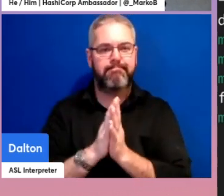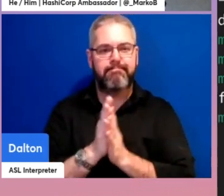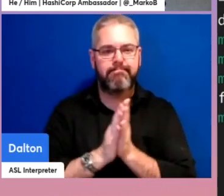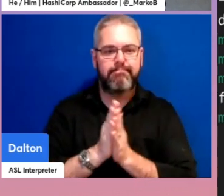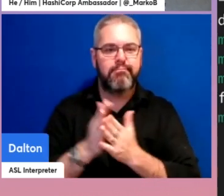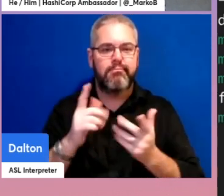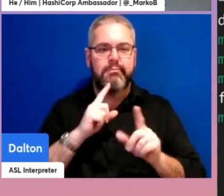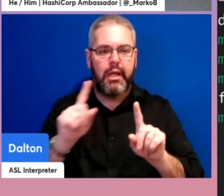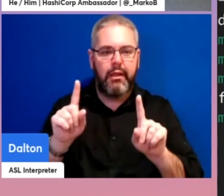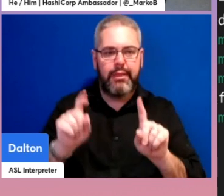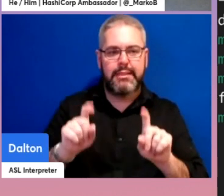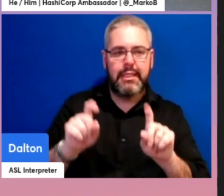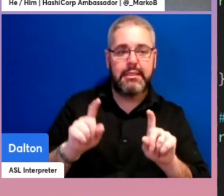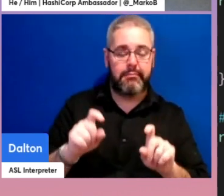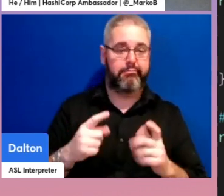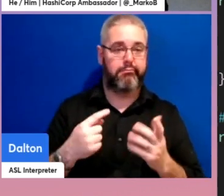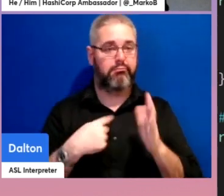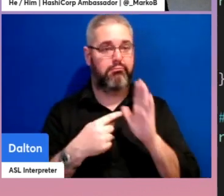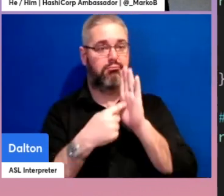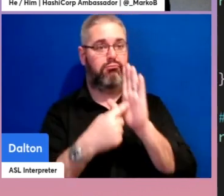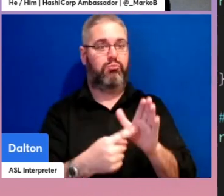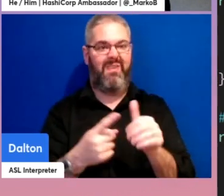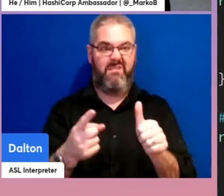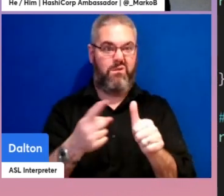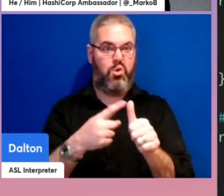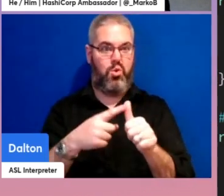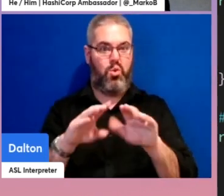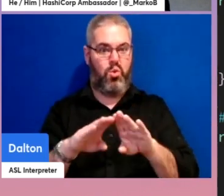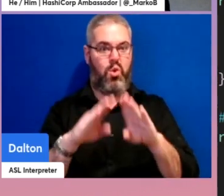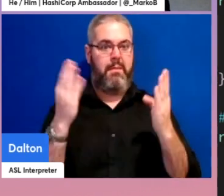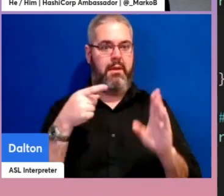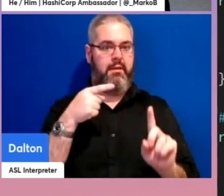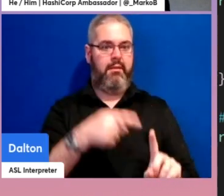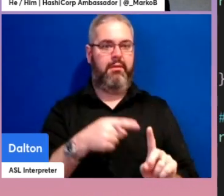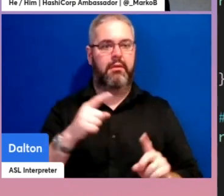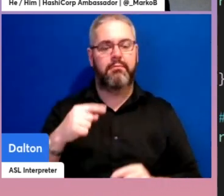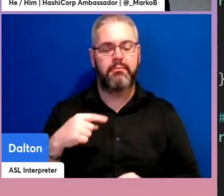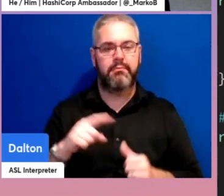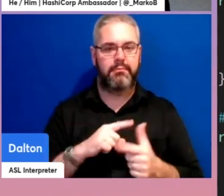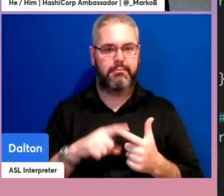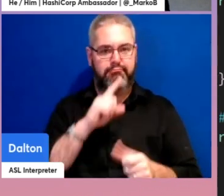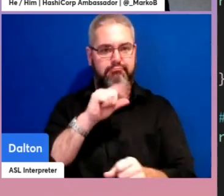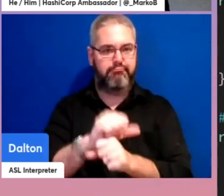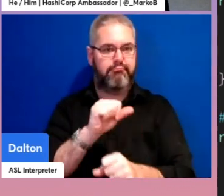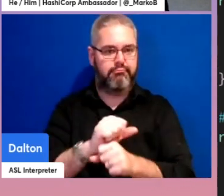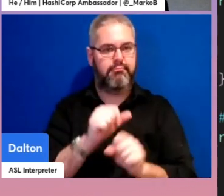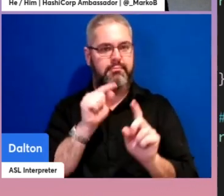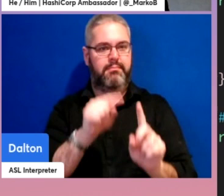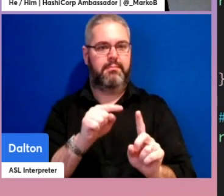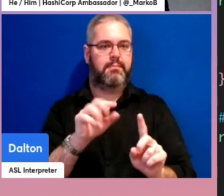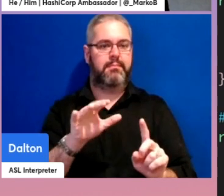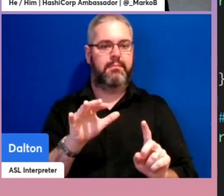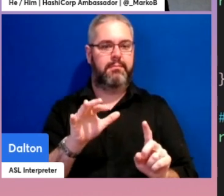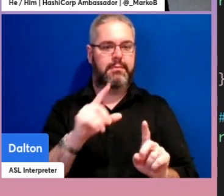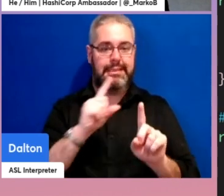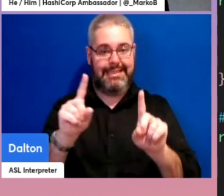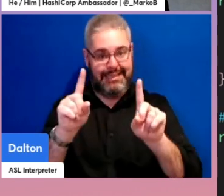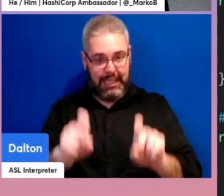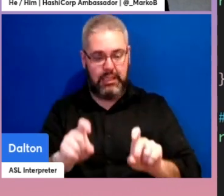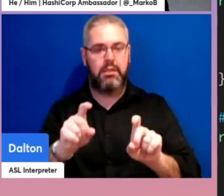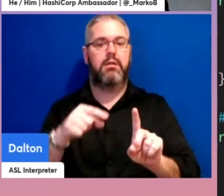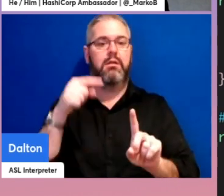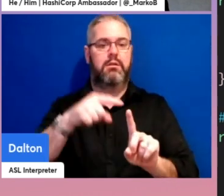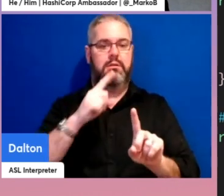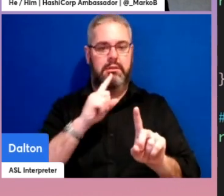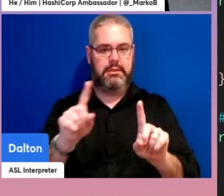tests, right? I'm going to quickly show you the first one that I've defined, which is actually a testing suite